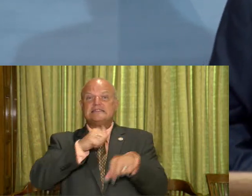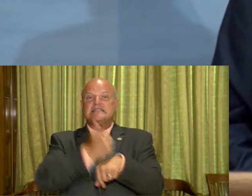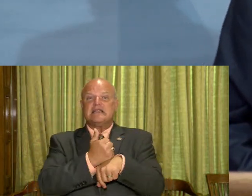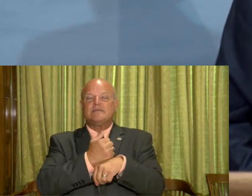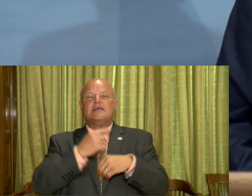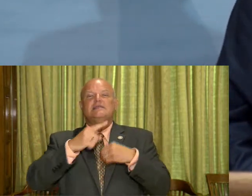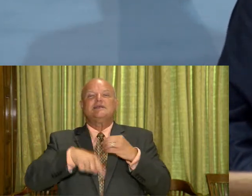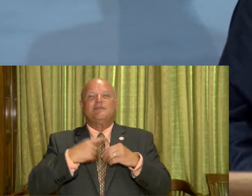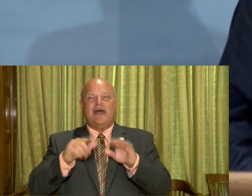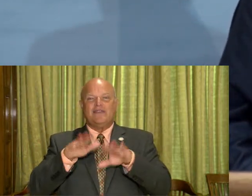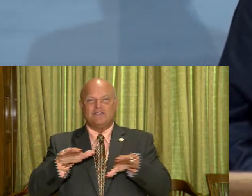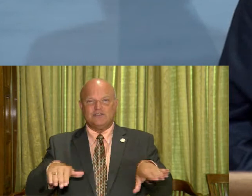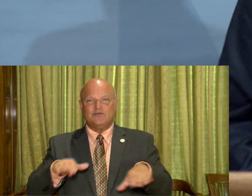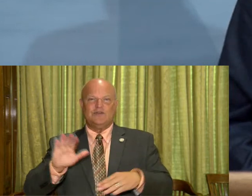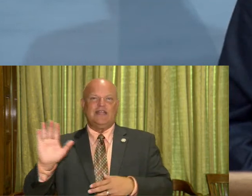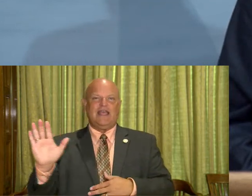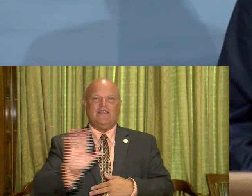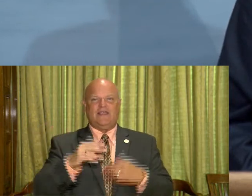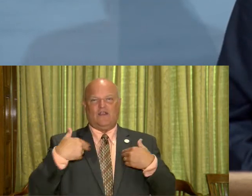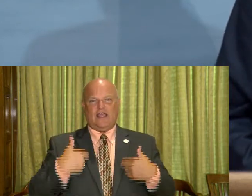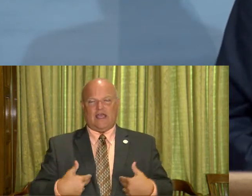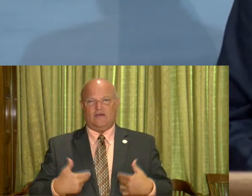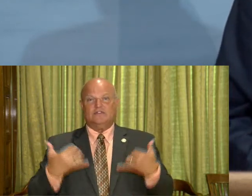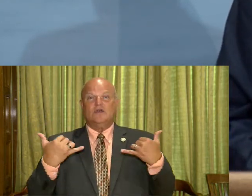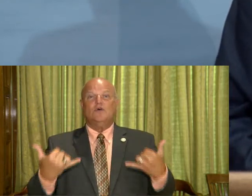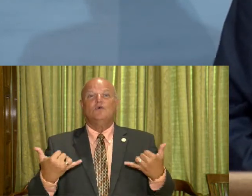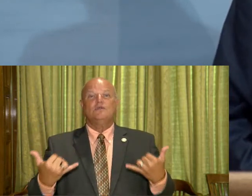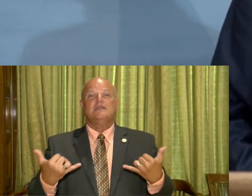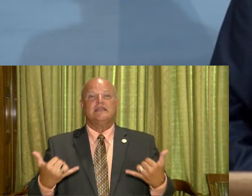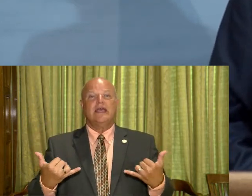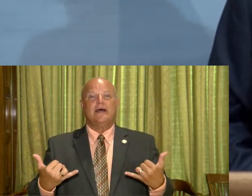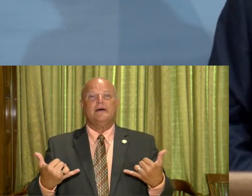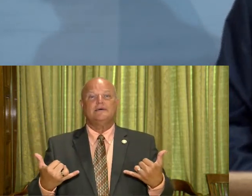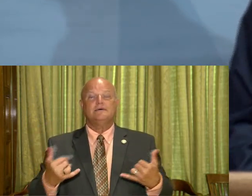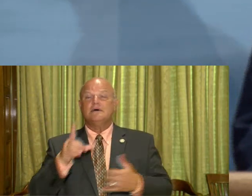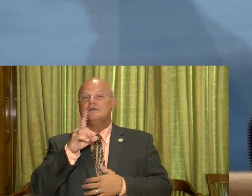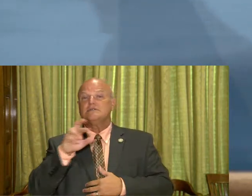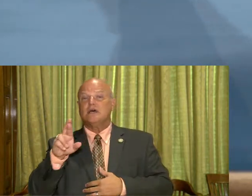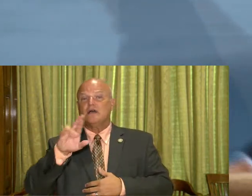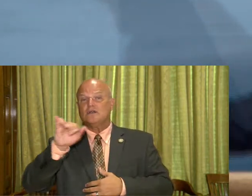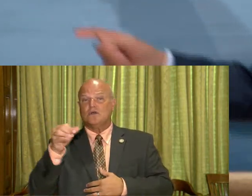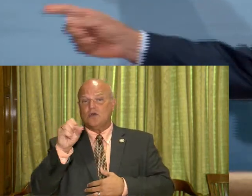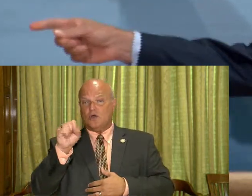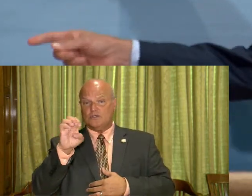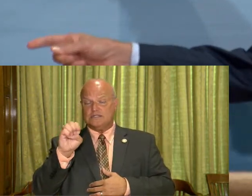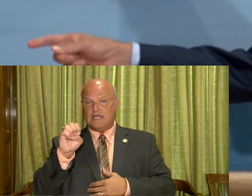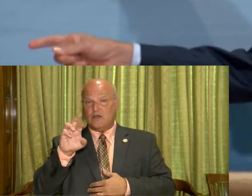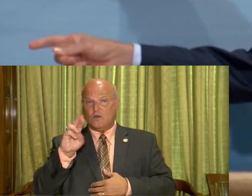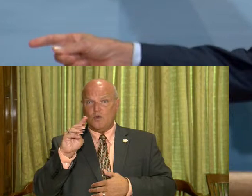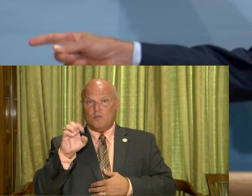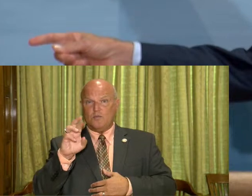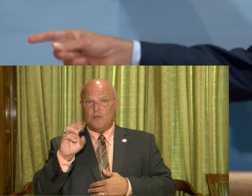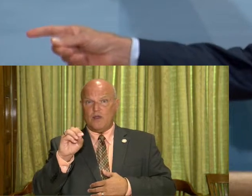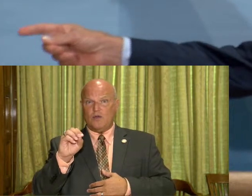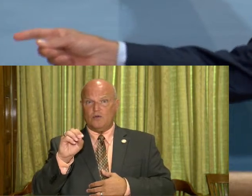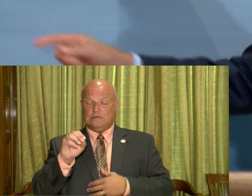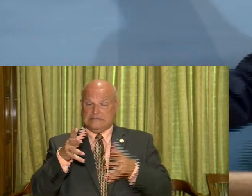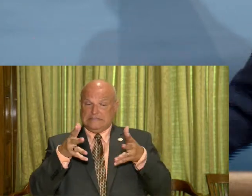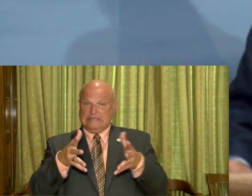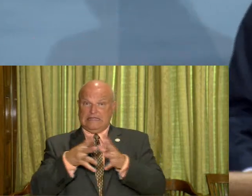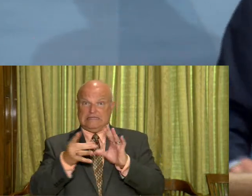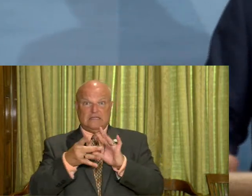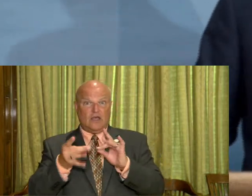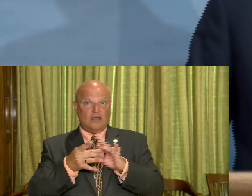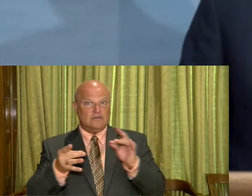the children and their health. And with that, Dr. Romero, I didn't leave much for you, but